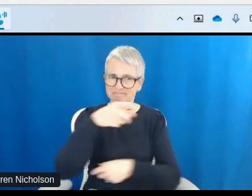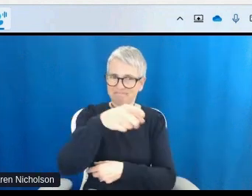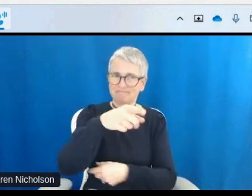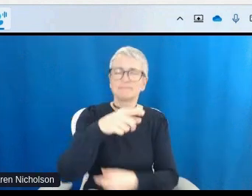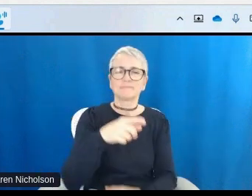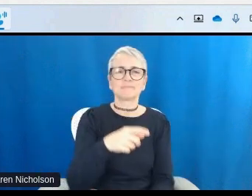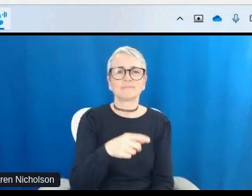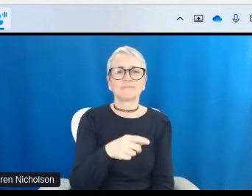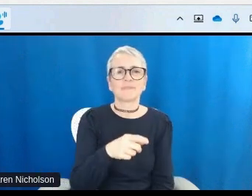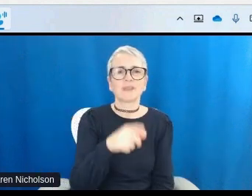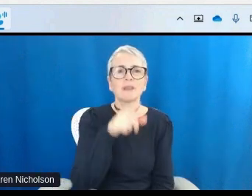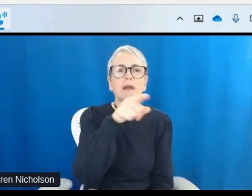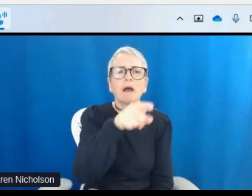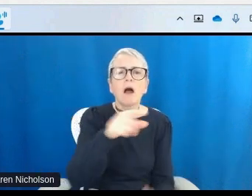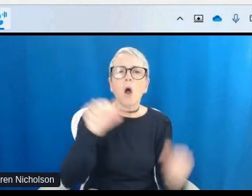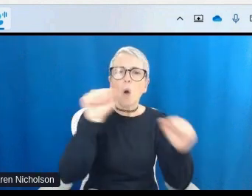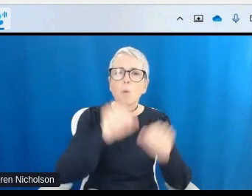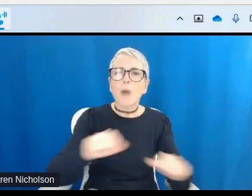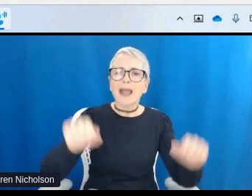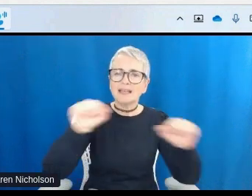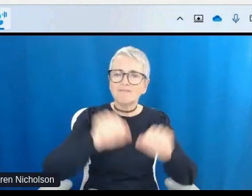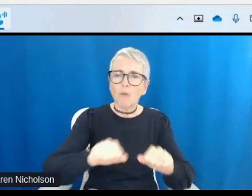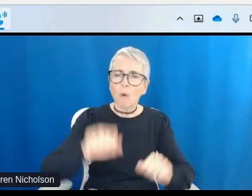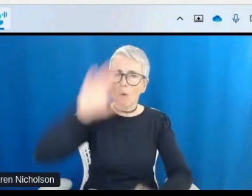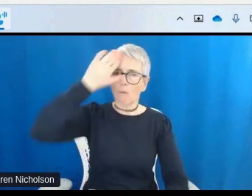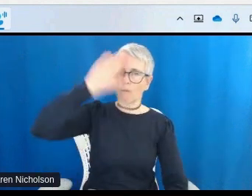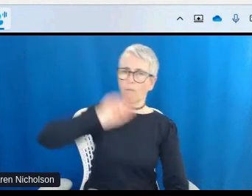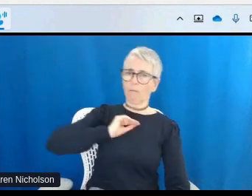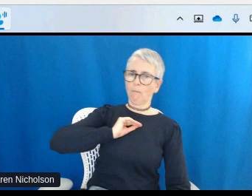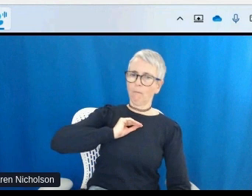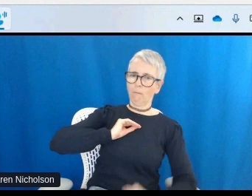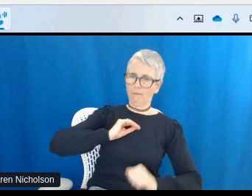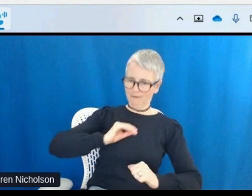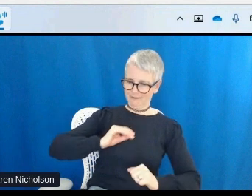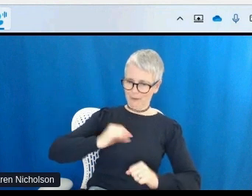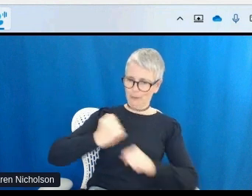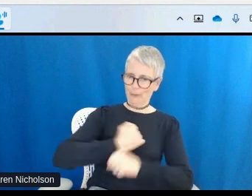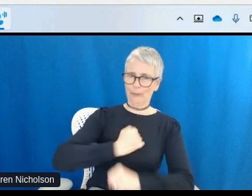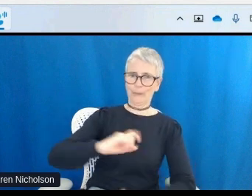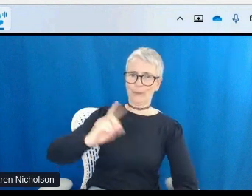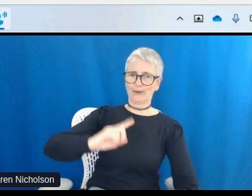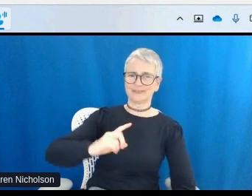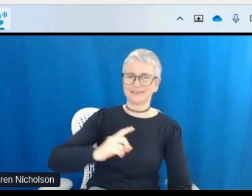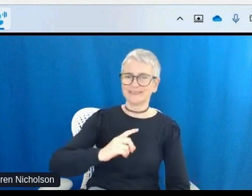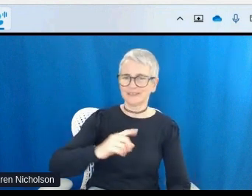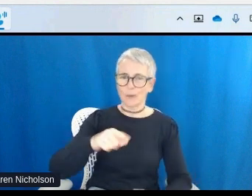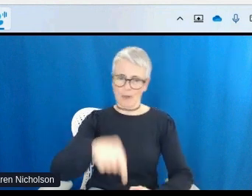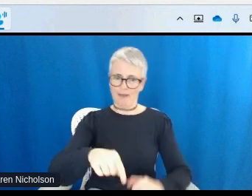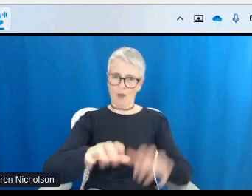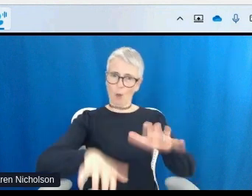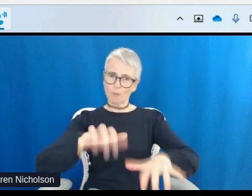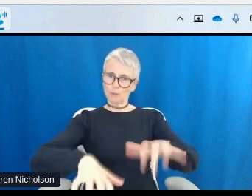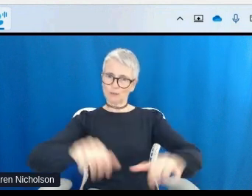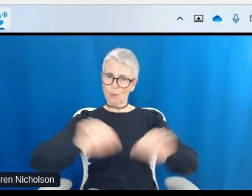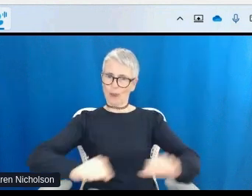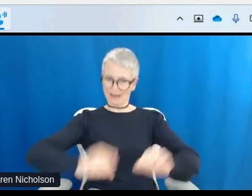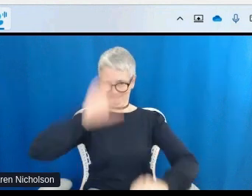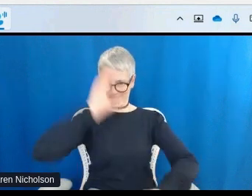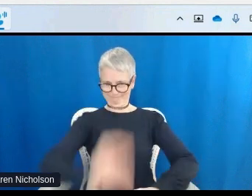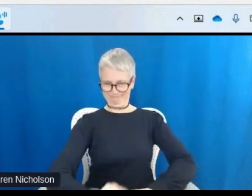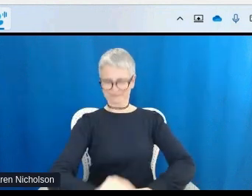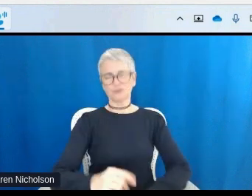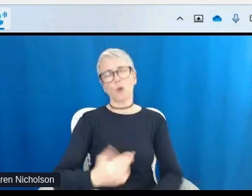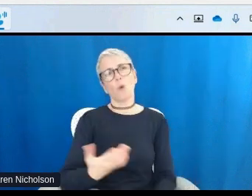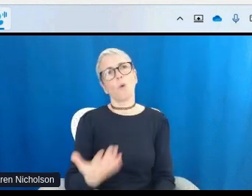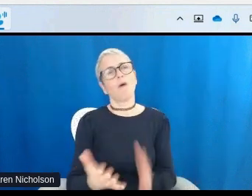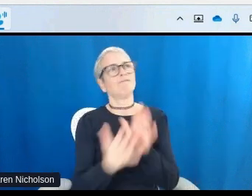says it's waiting to take any control, any commands from me using my voice. So let's imagine that perhaps